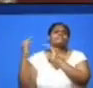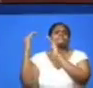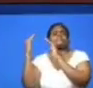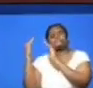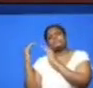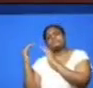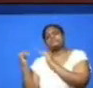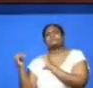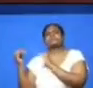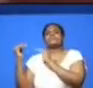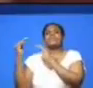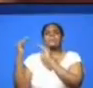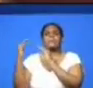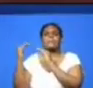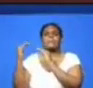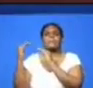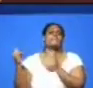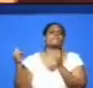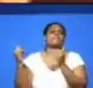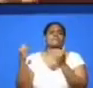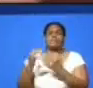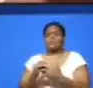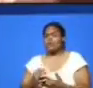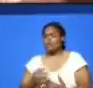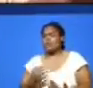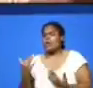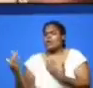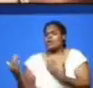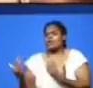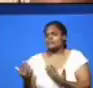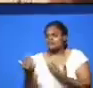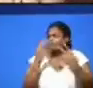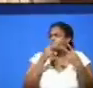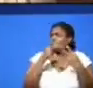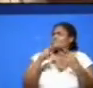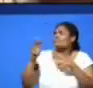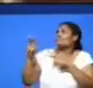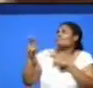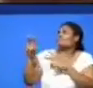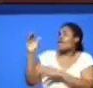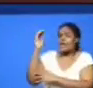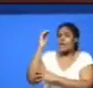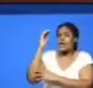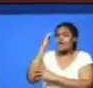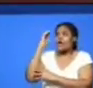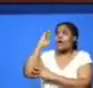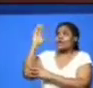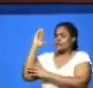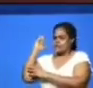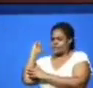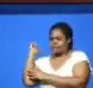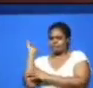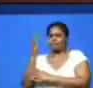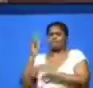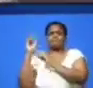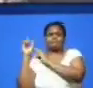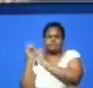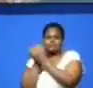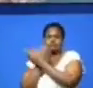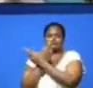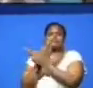Lord. Just stand still now, see how the Lord to your rescue will